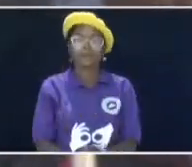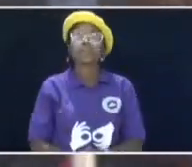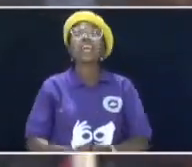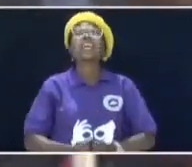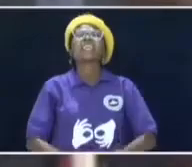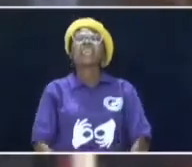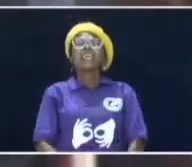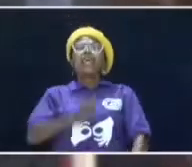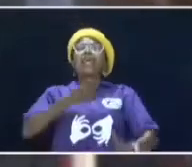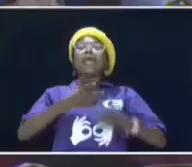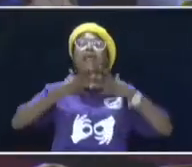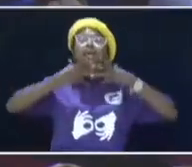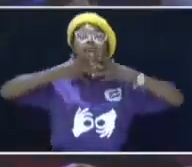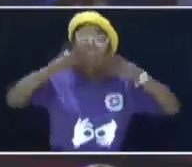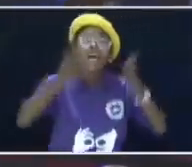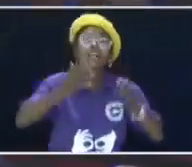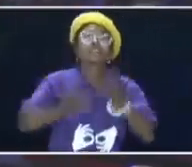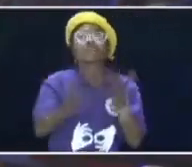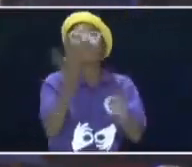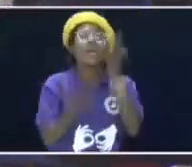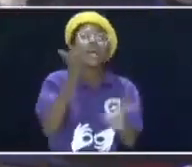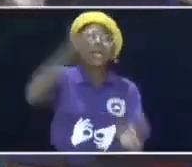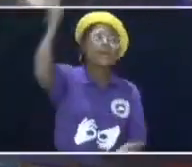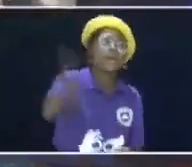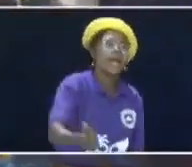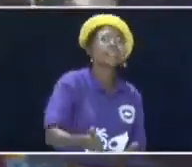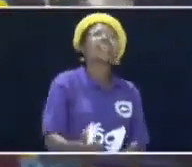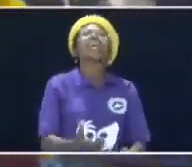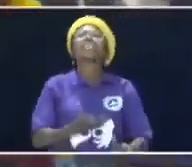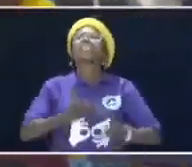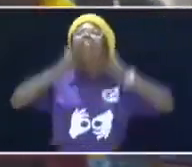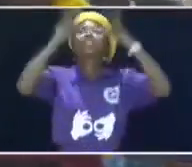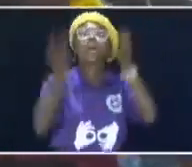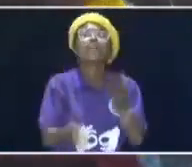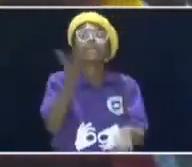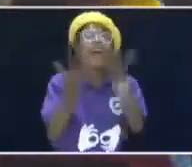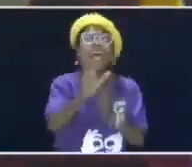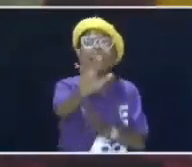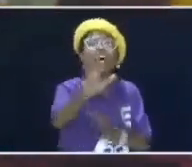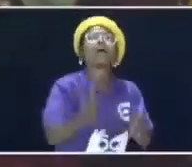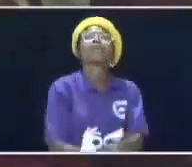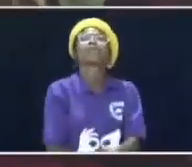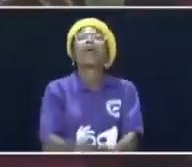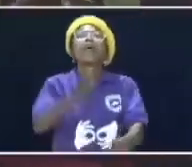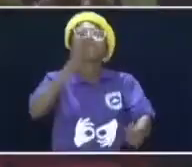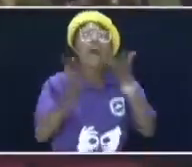branded amen. Shout fire three times.